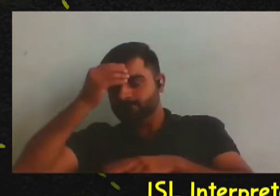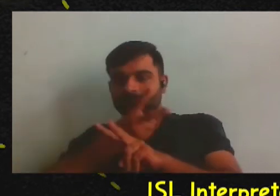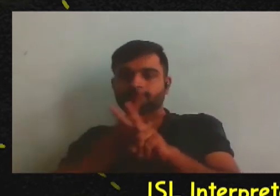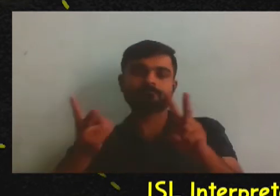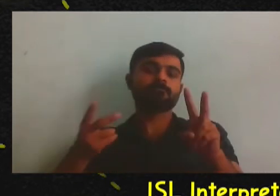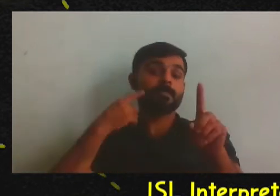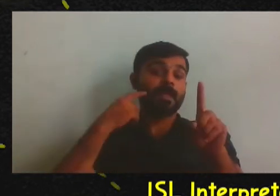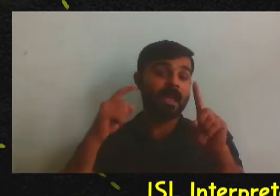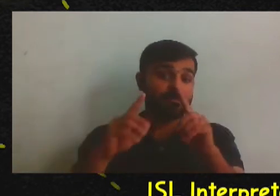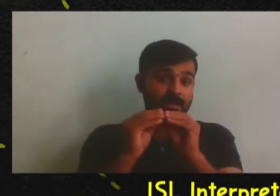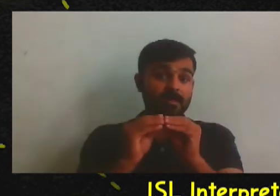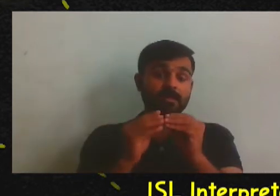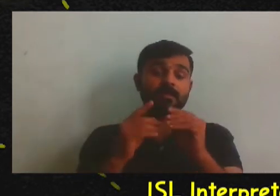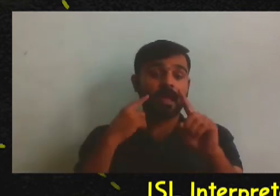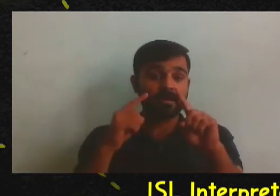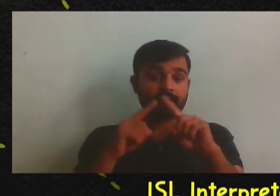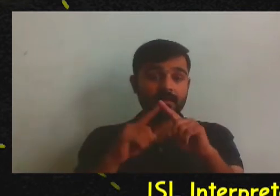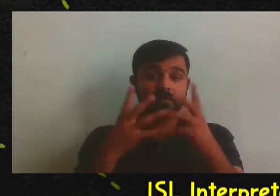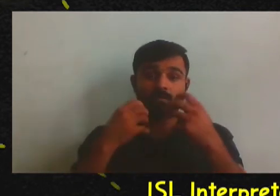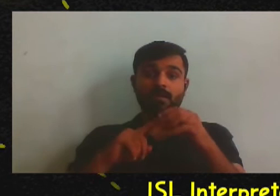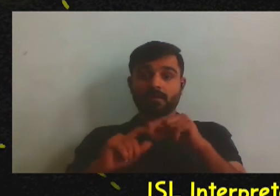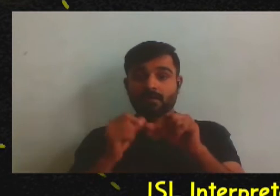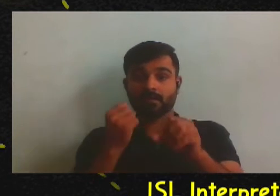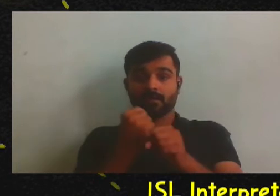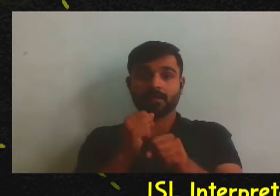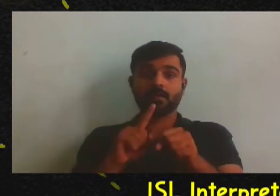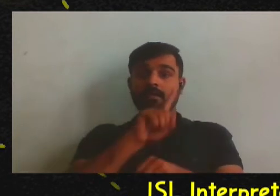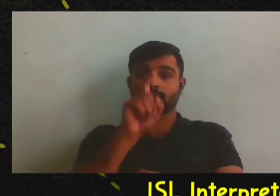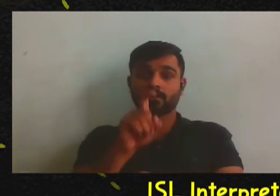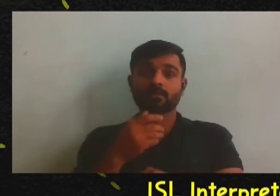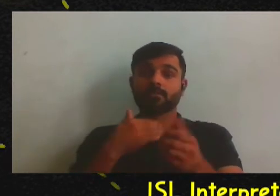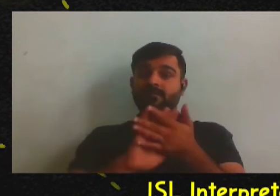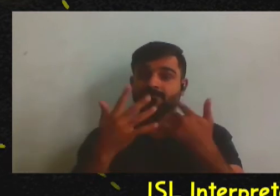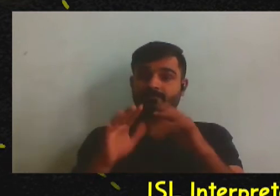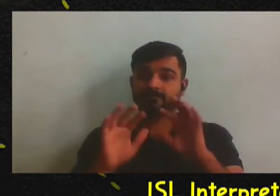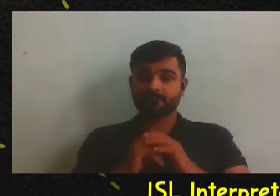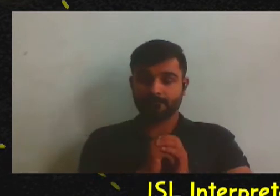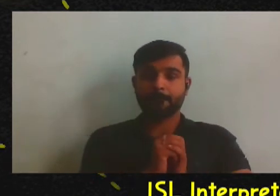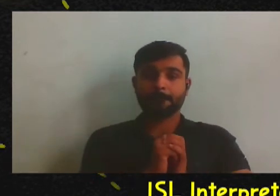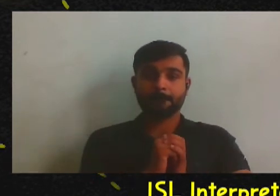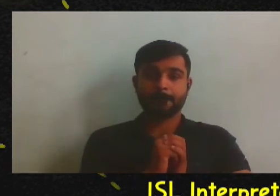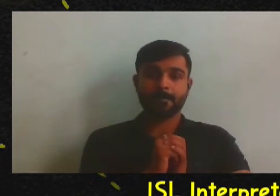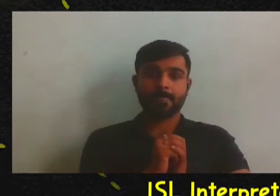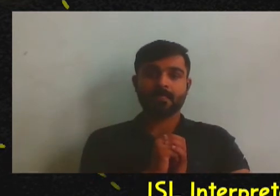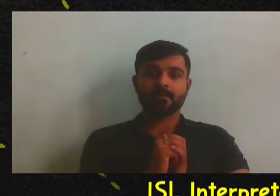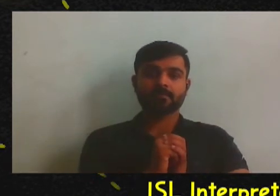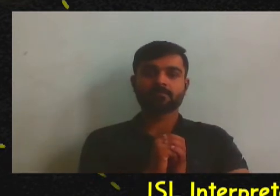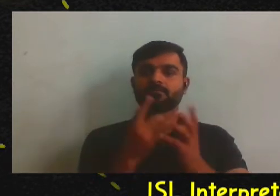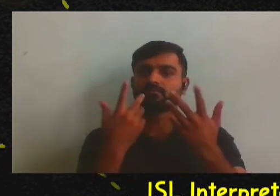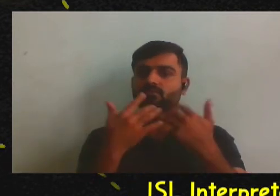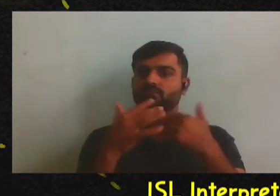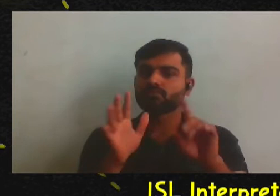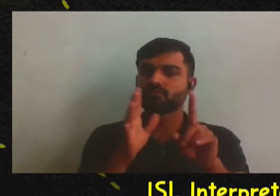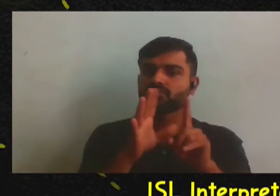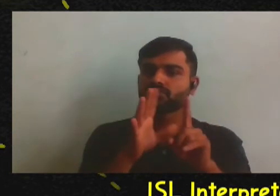intelligence? And I want to tag on my question to that before we come to the end of this fascinating session, which is, what does it do to you